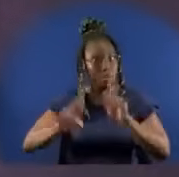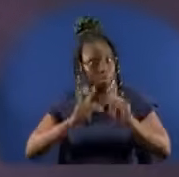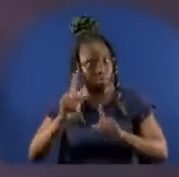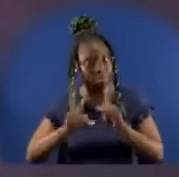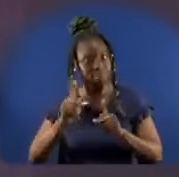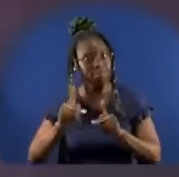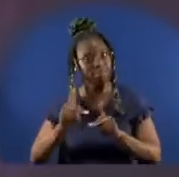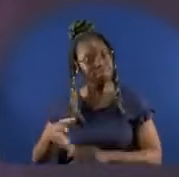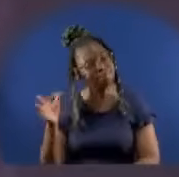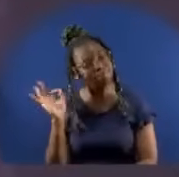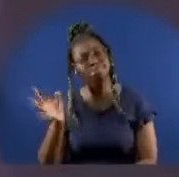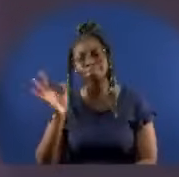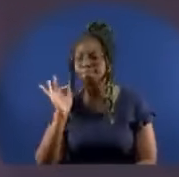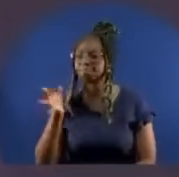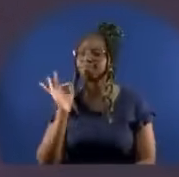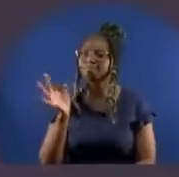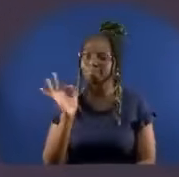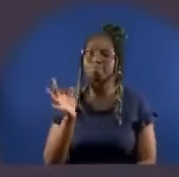Preach, preach, preach.